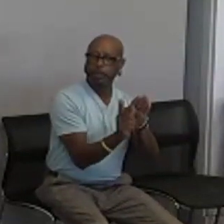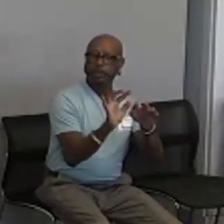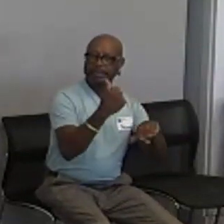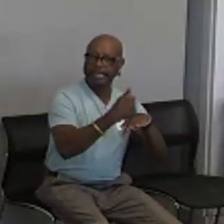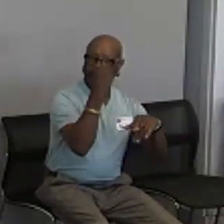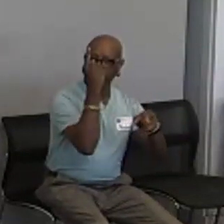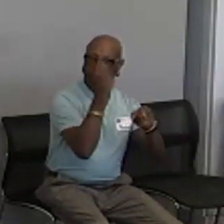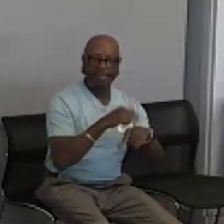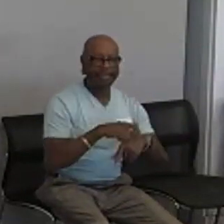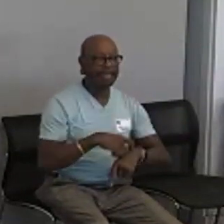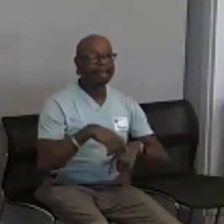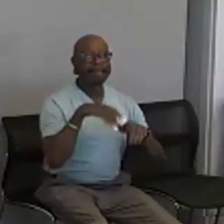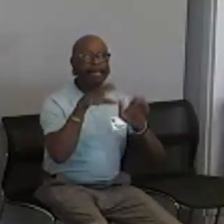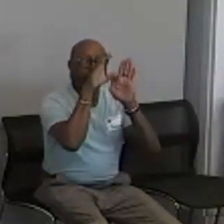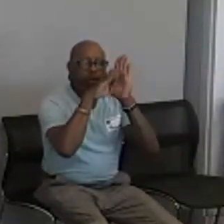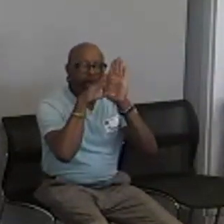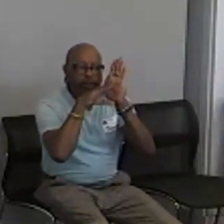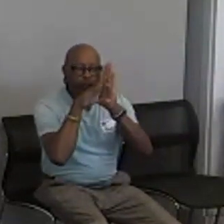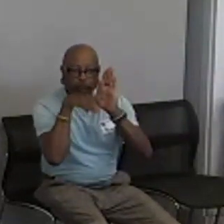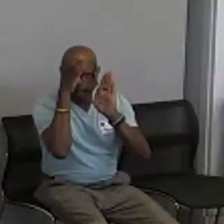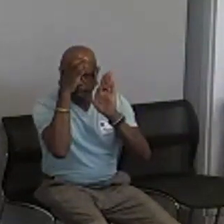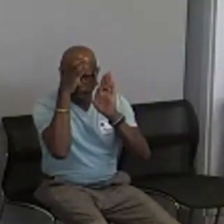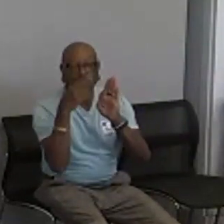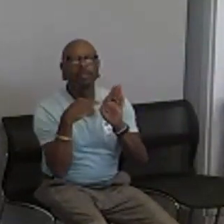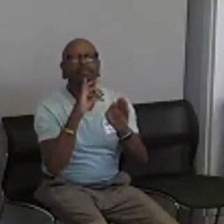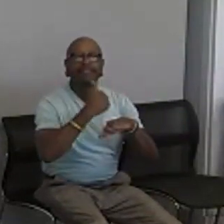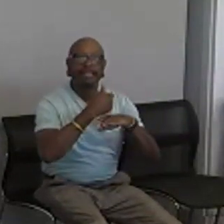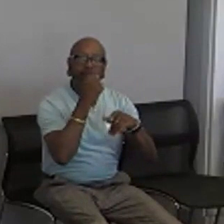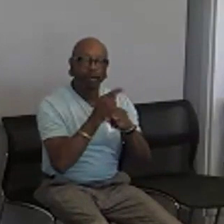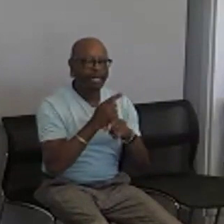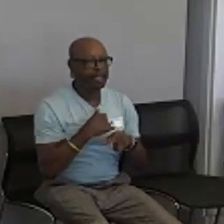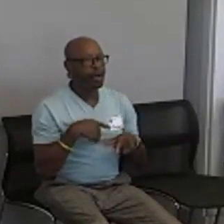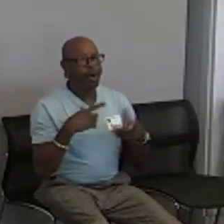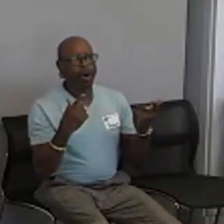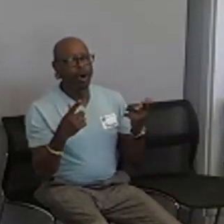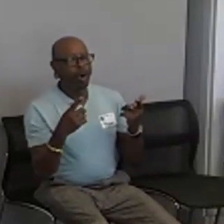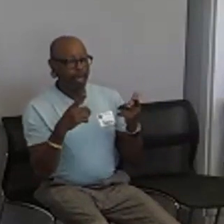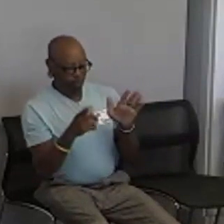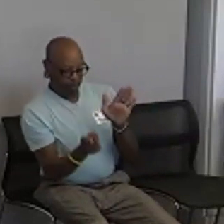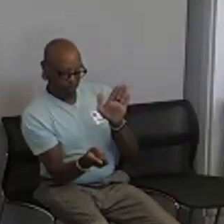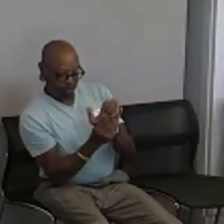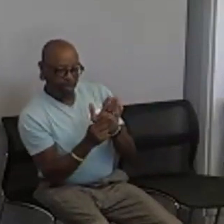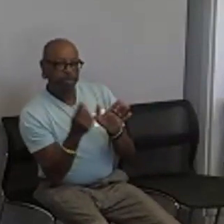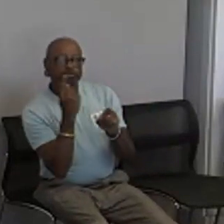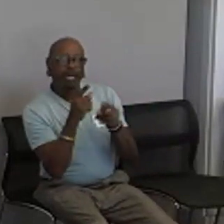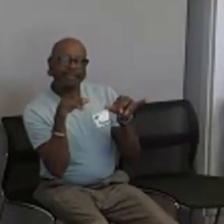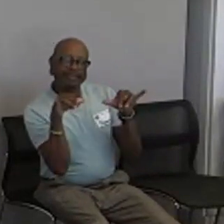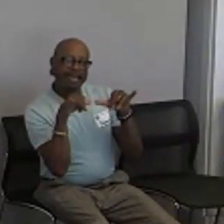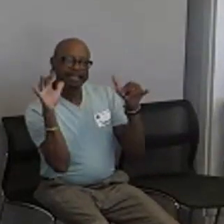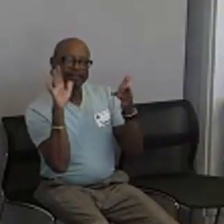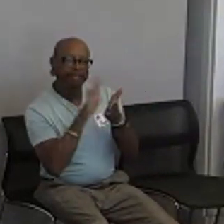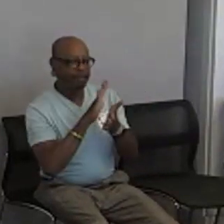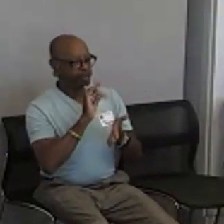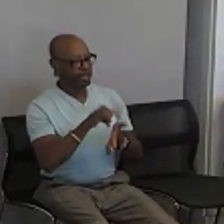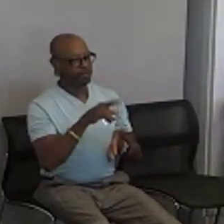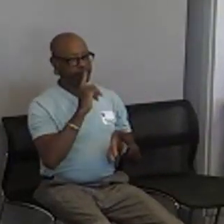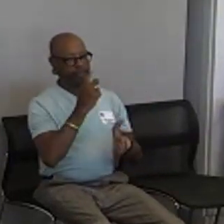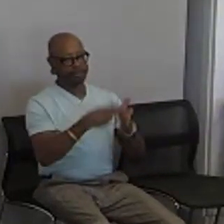and make sure their browser was set up right, and then print it out, make sure that it was on the right size paper. All of this stuff was very tough.